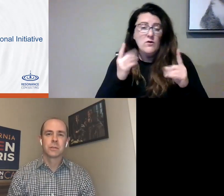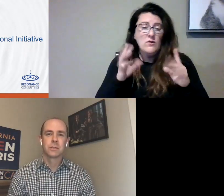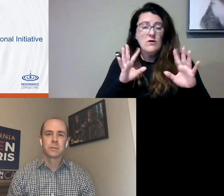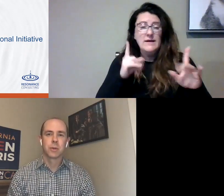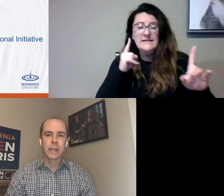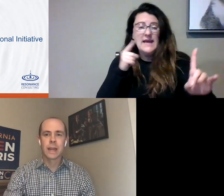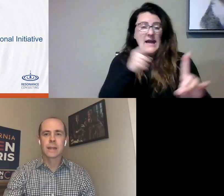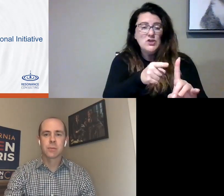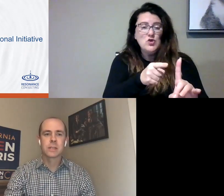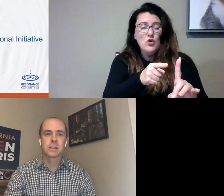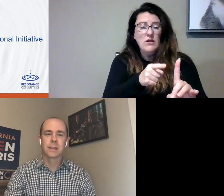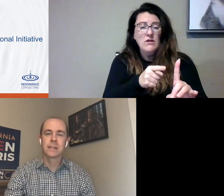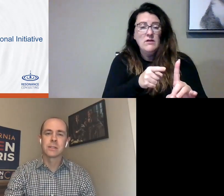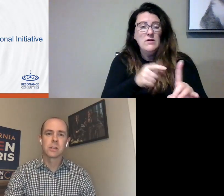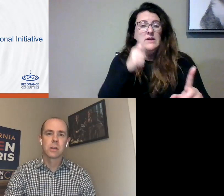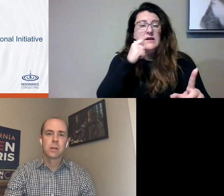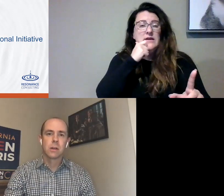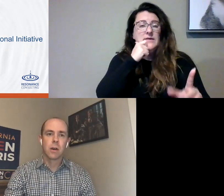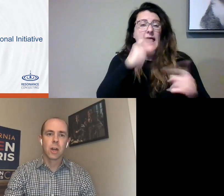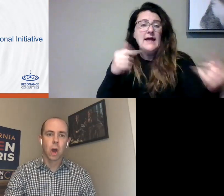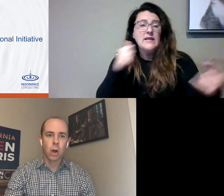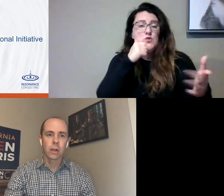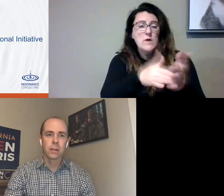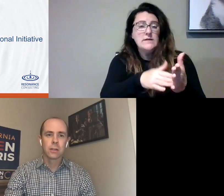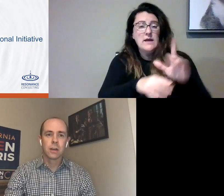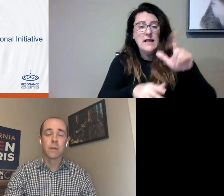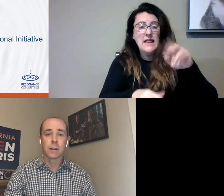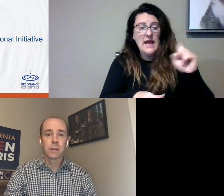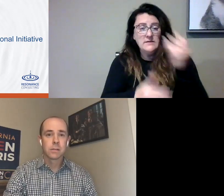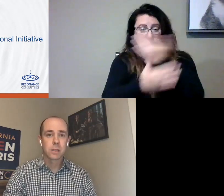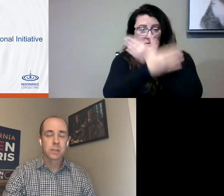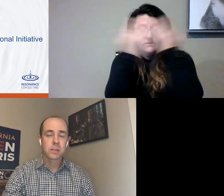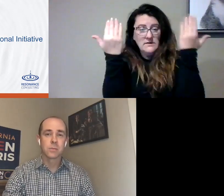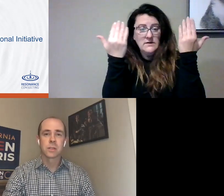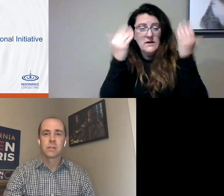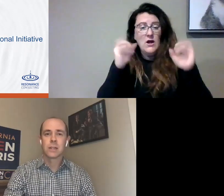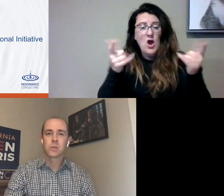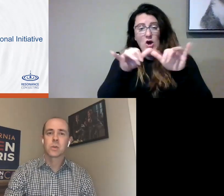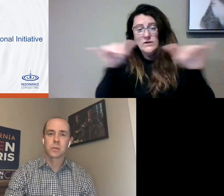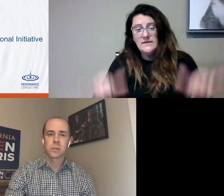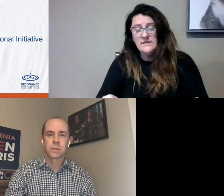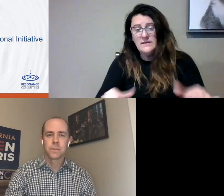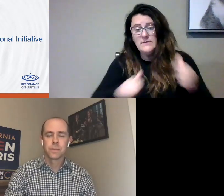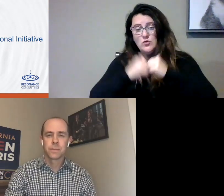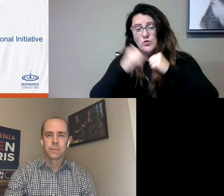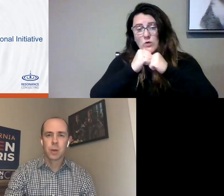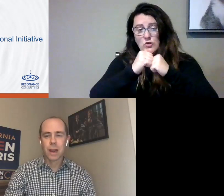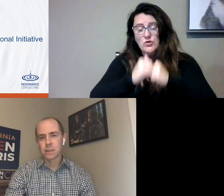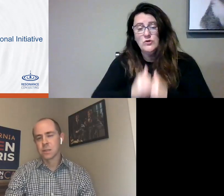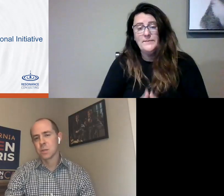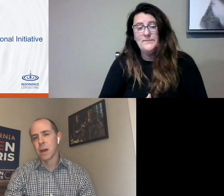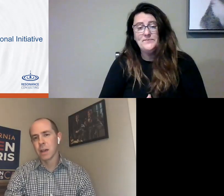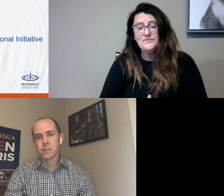intentional, putting an anti-racist lens on all of our systems and structures,